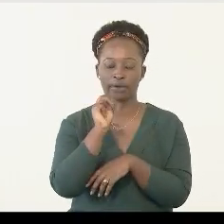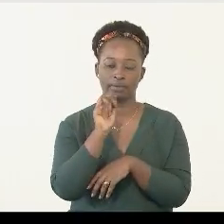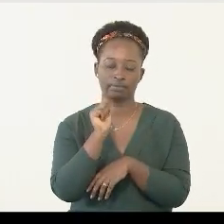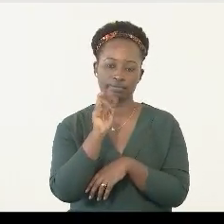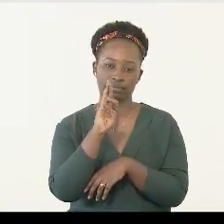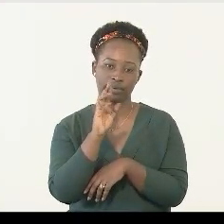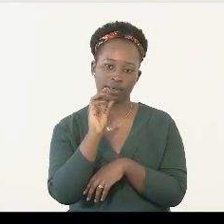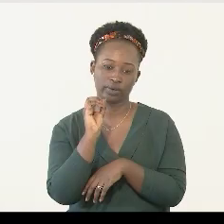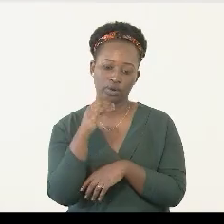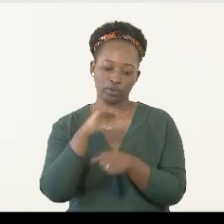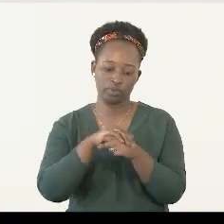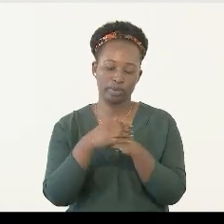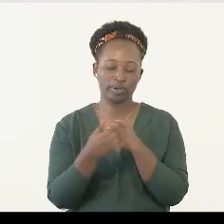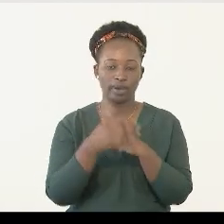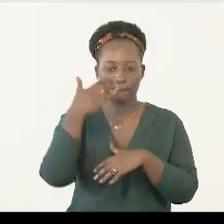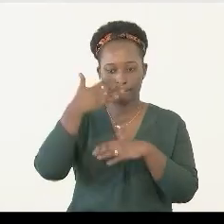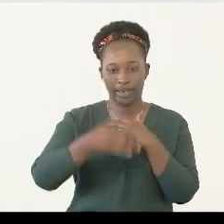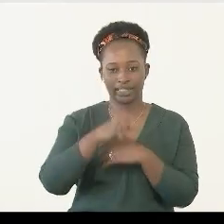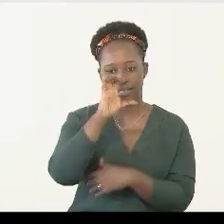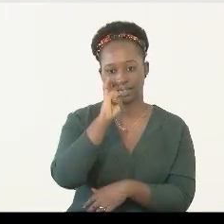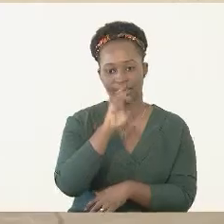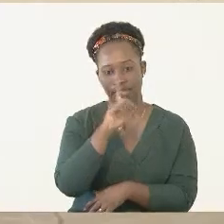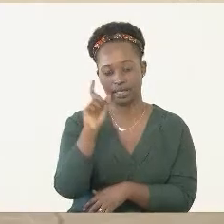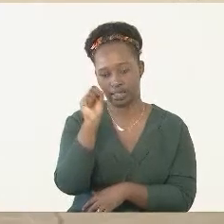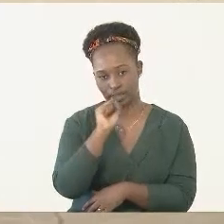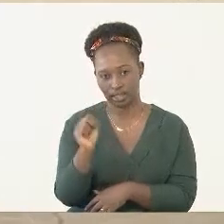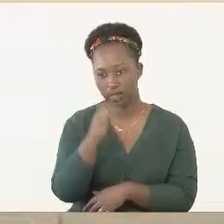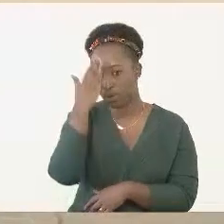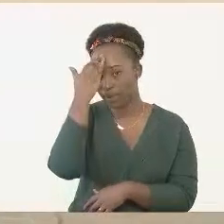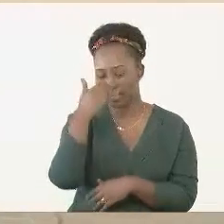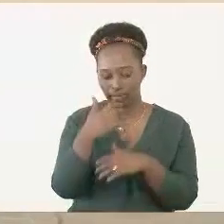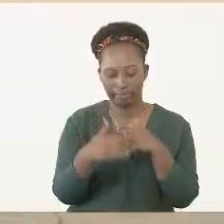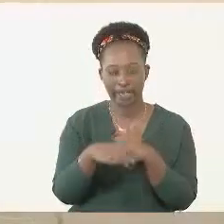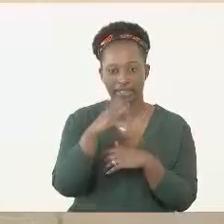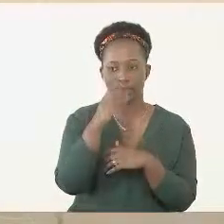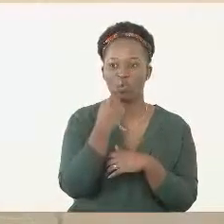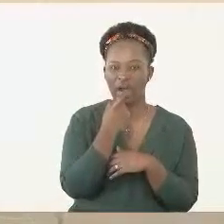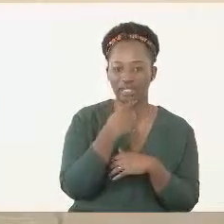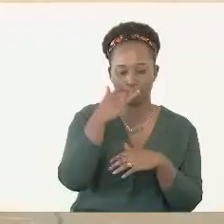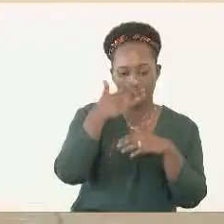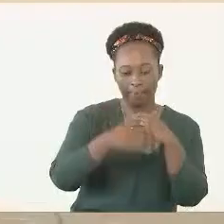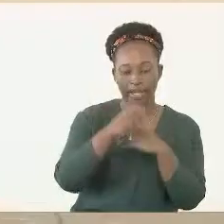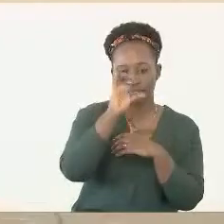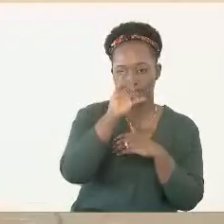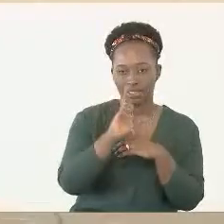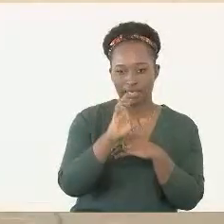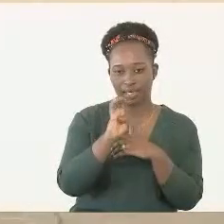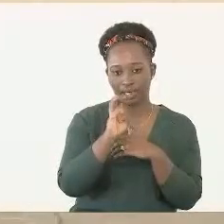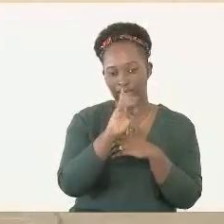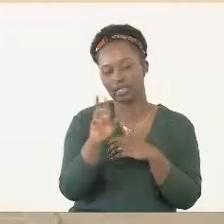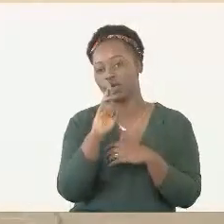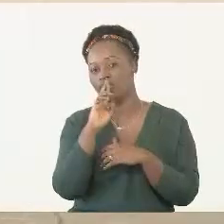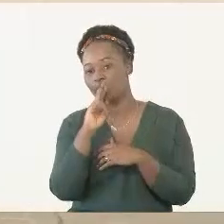produce blood cells. Do you remember blood cells? White blood cells, red blood cells, and platelets. They perform